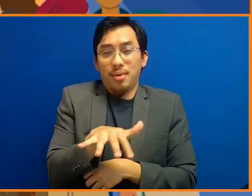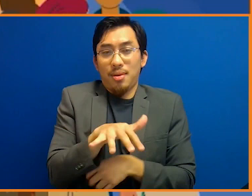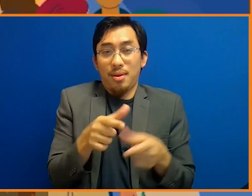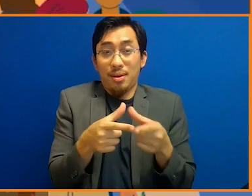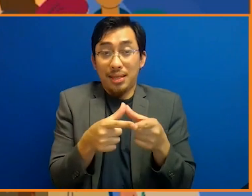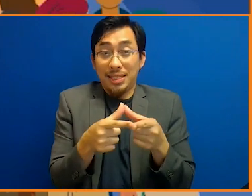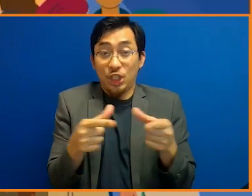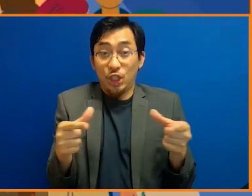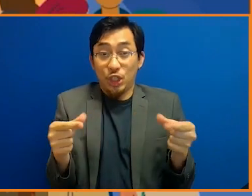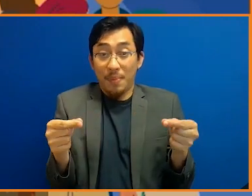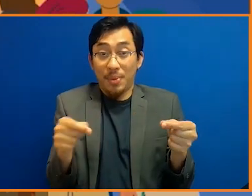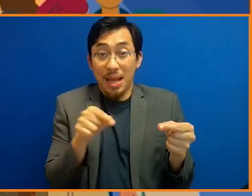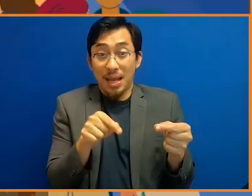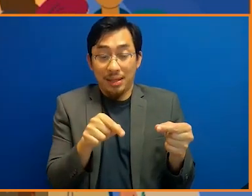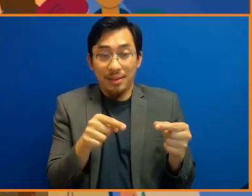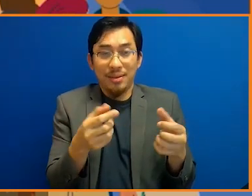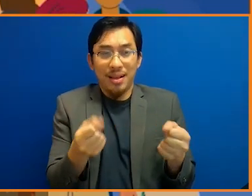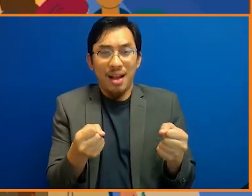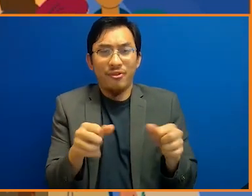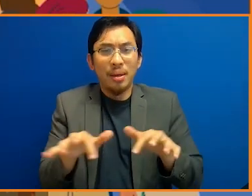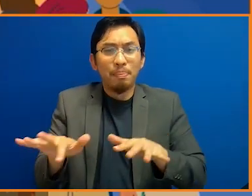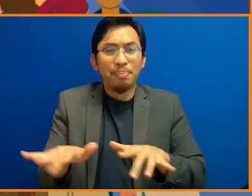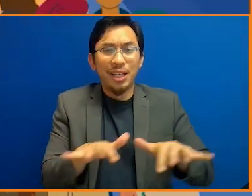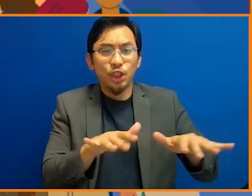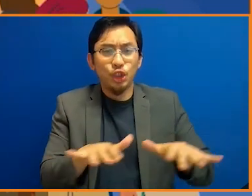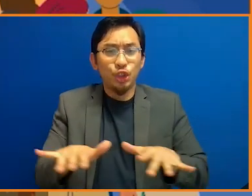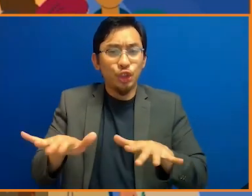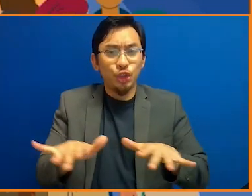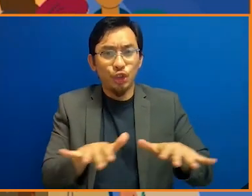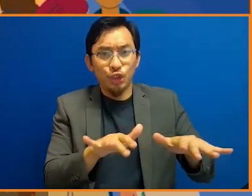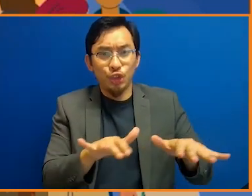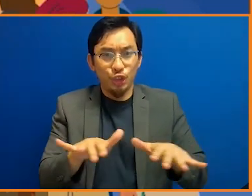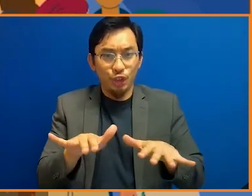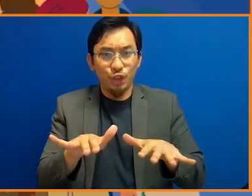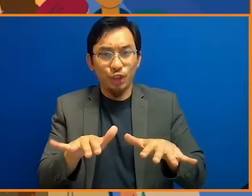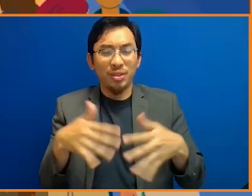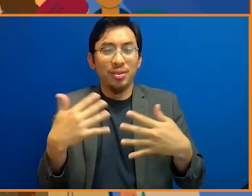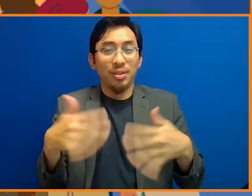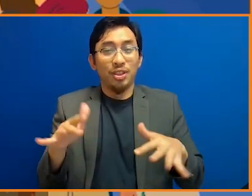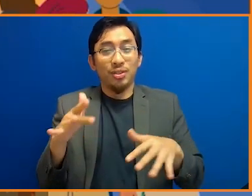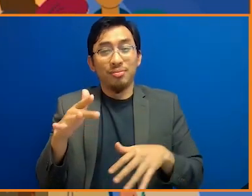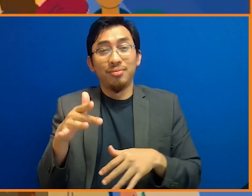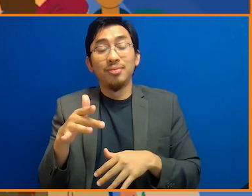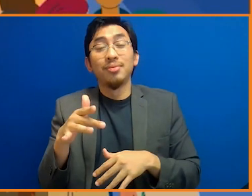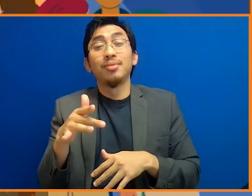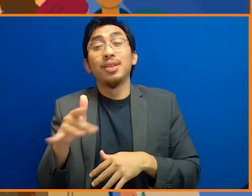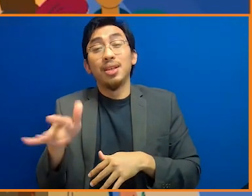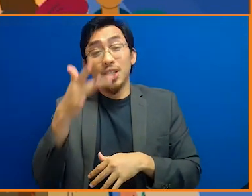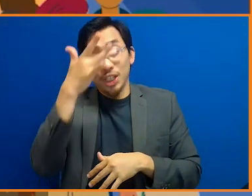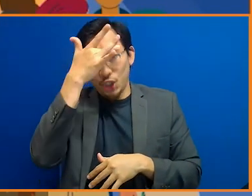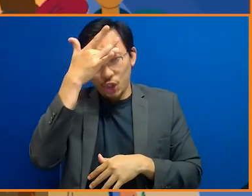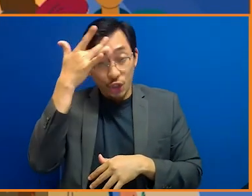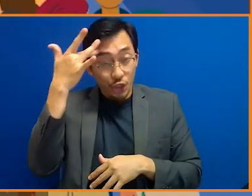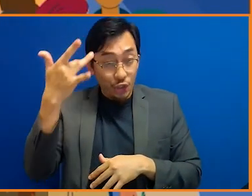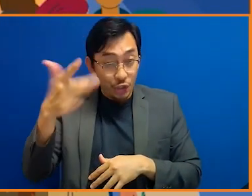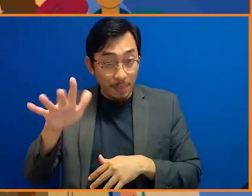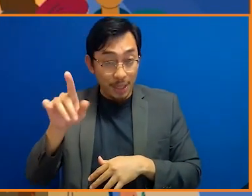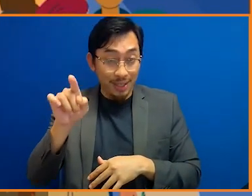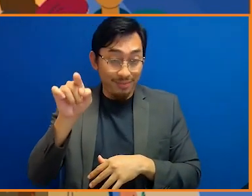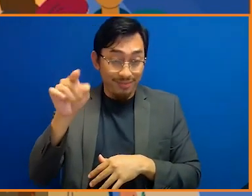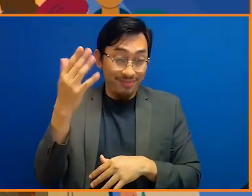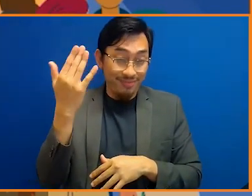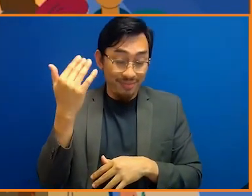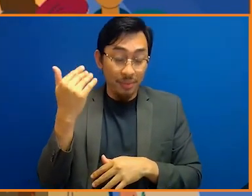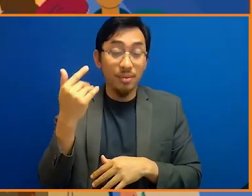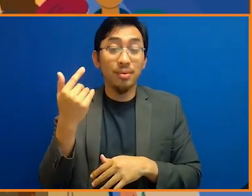in one area in Japan with a nice sandy beach in summer. So, and also